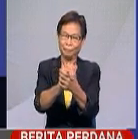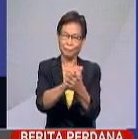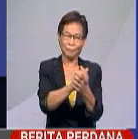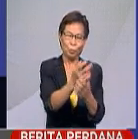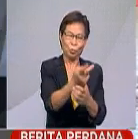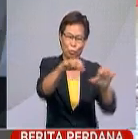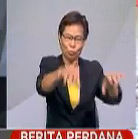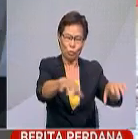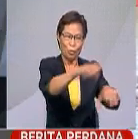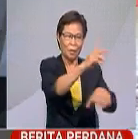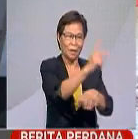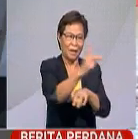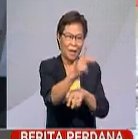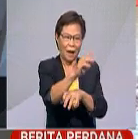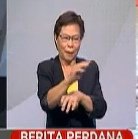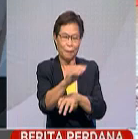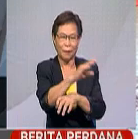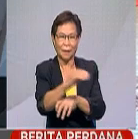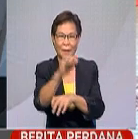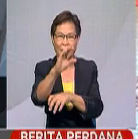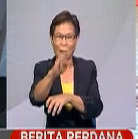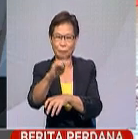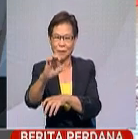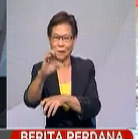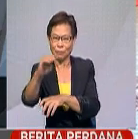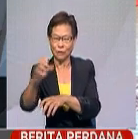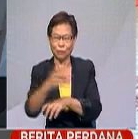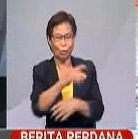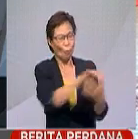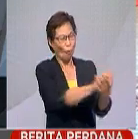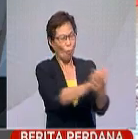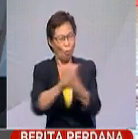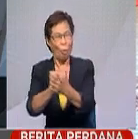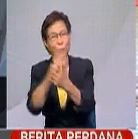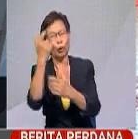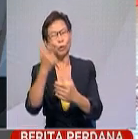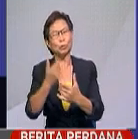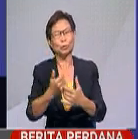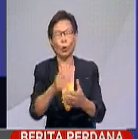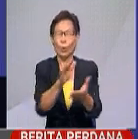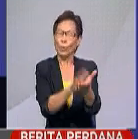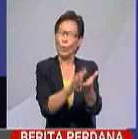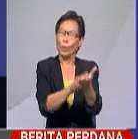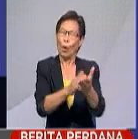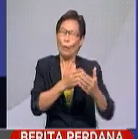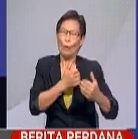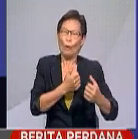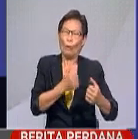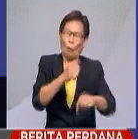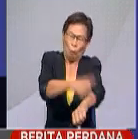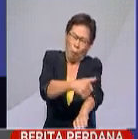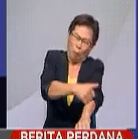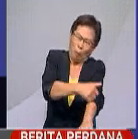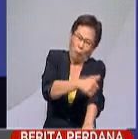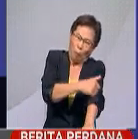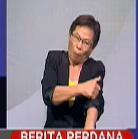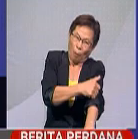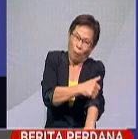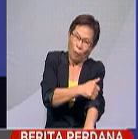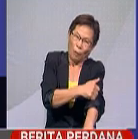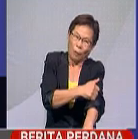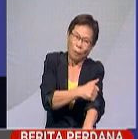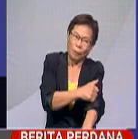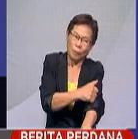for their commendable efforts in laying the blocks, the building